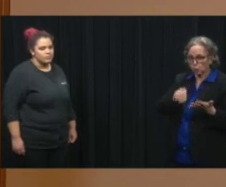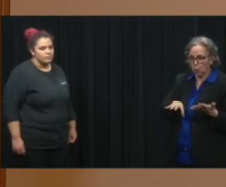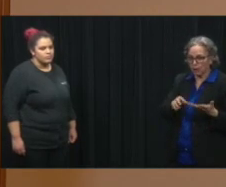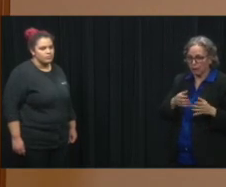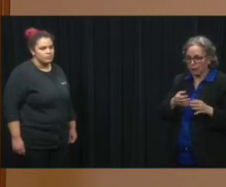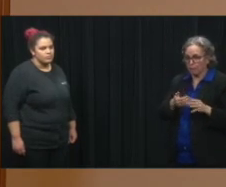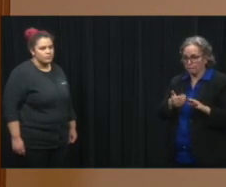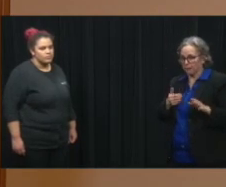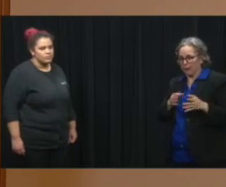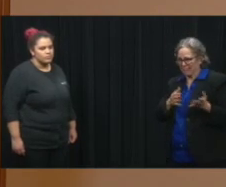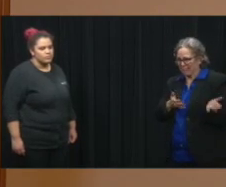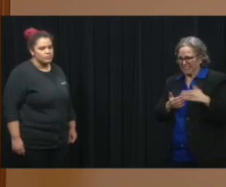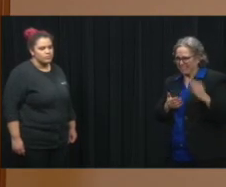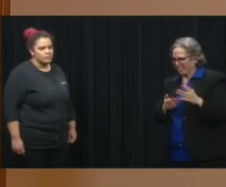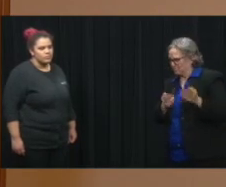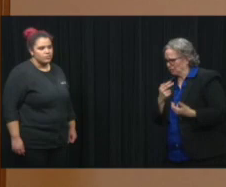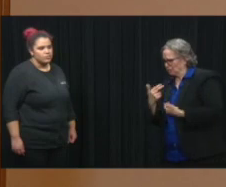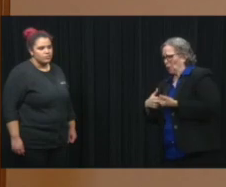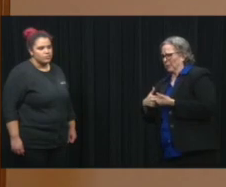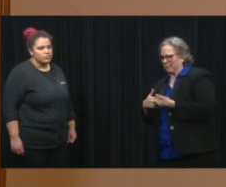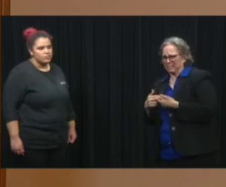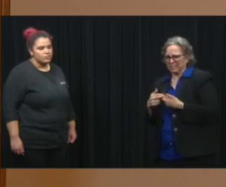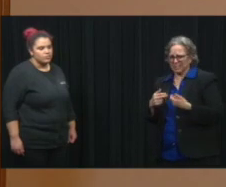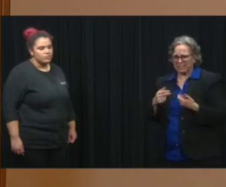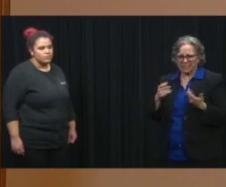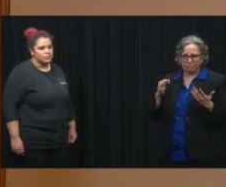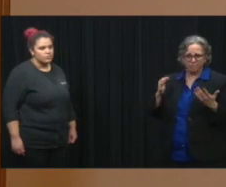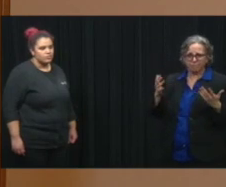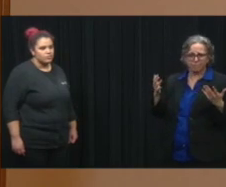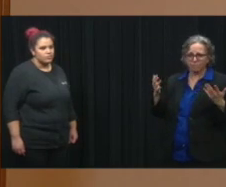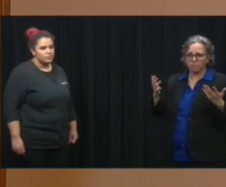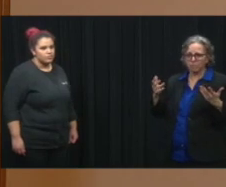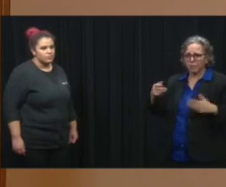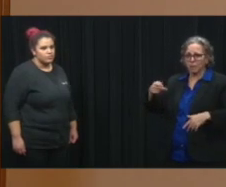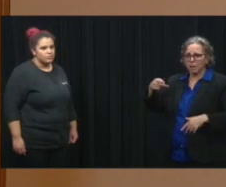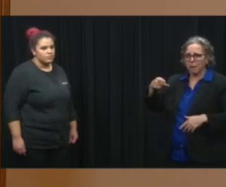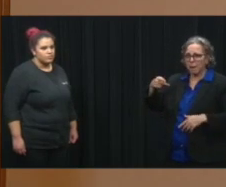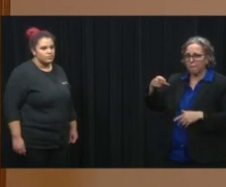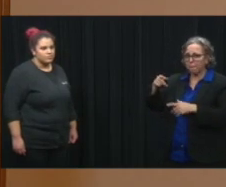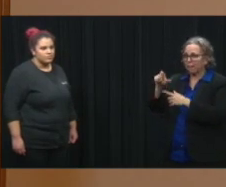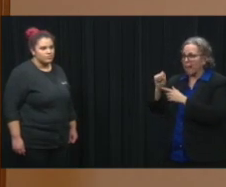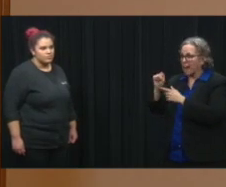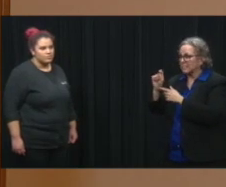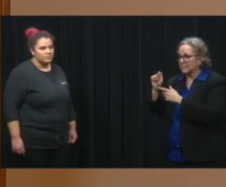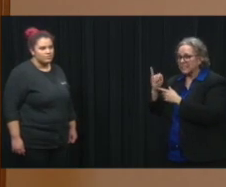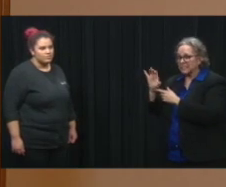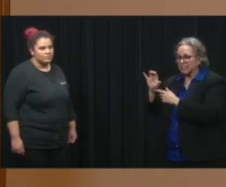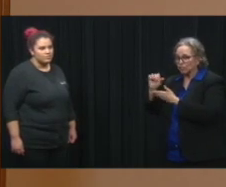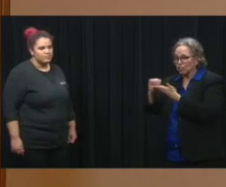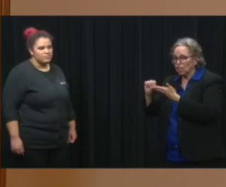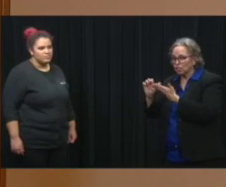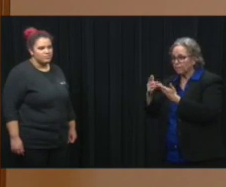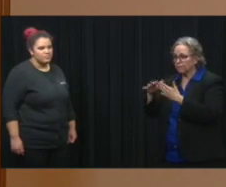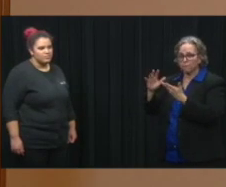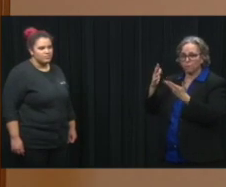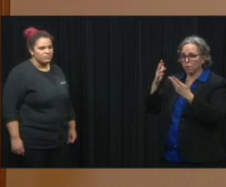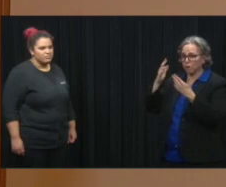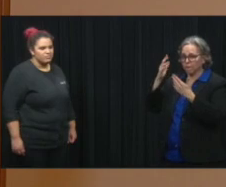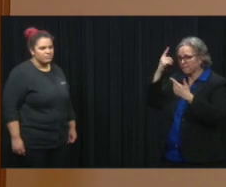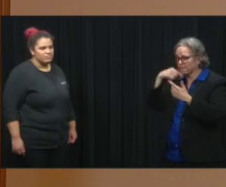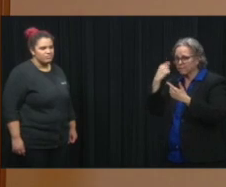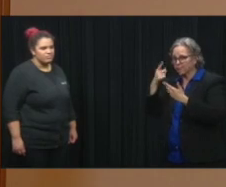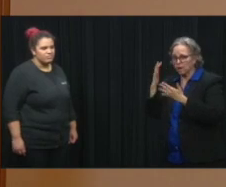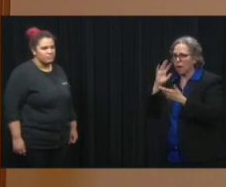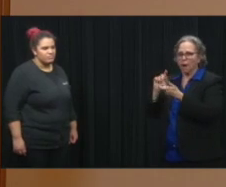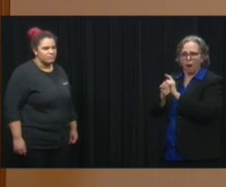doing, maybe you were a plastic surgeon, but now we need you to do something in terms of intensive care. So there's a whole plan underway. I'll